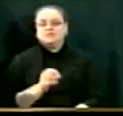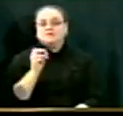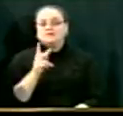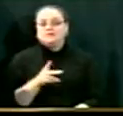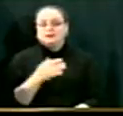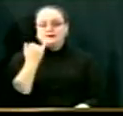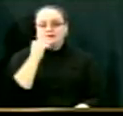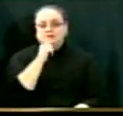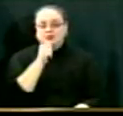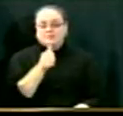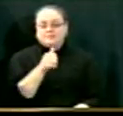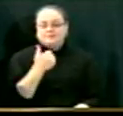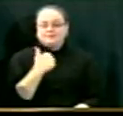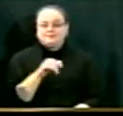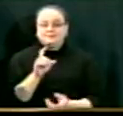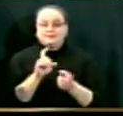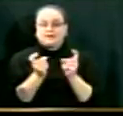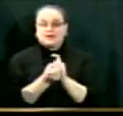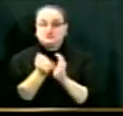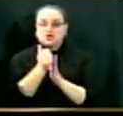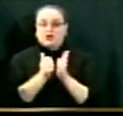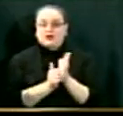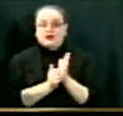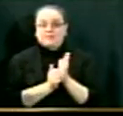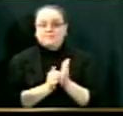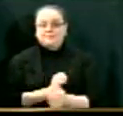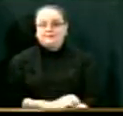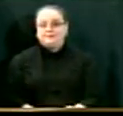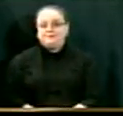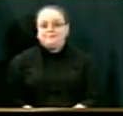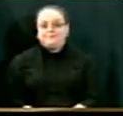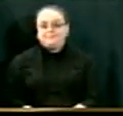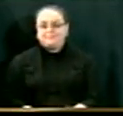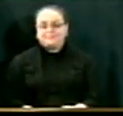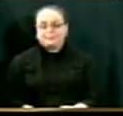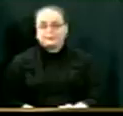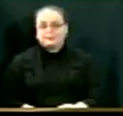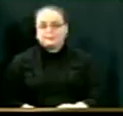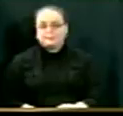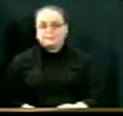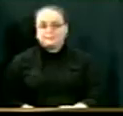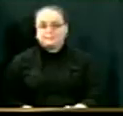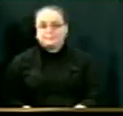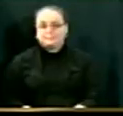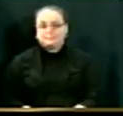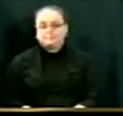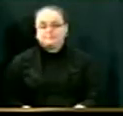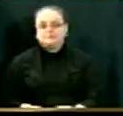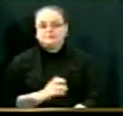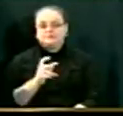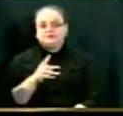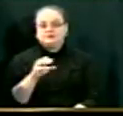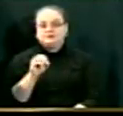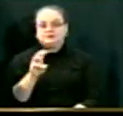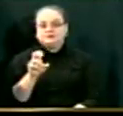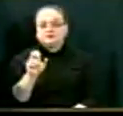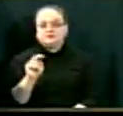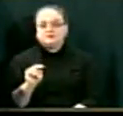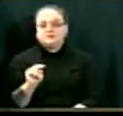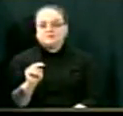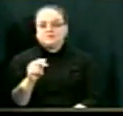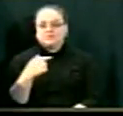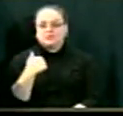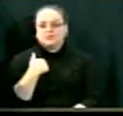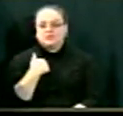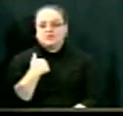Okay, if not, are there any changes to the agenda? Yes. Okay, Ms. Owen? Madam